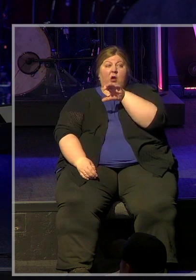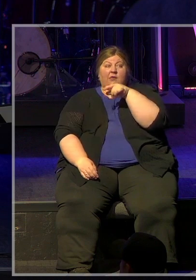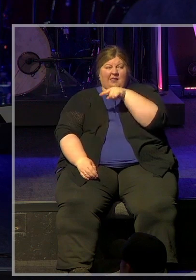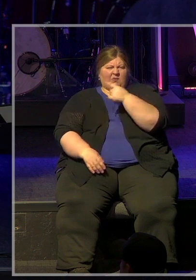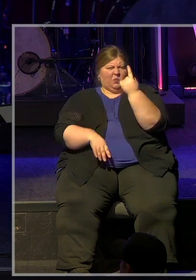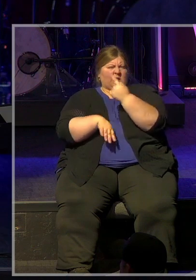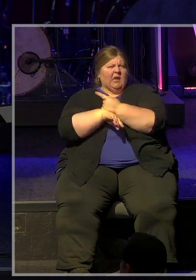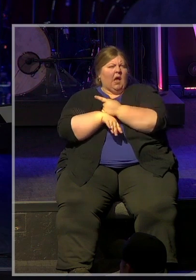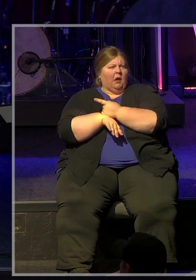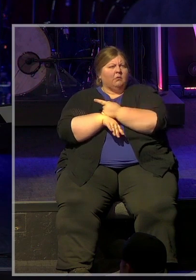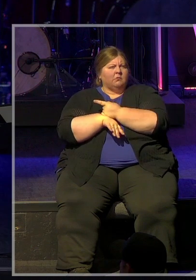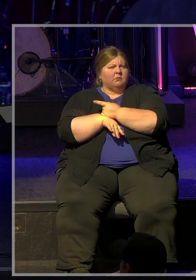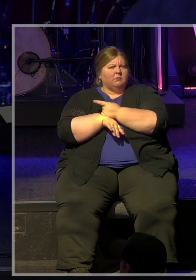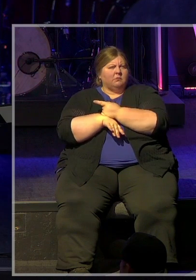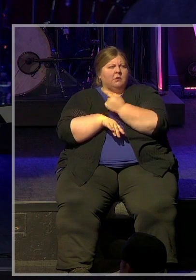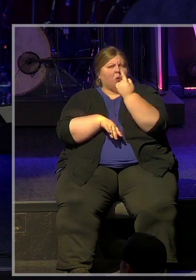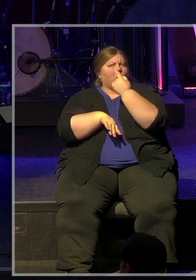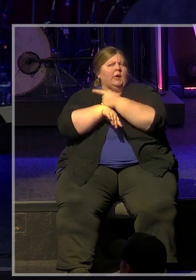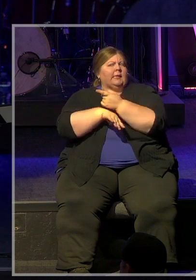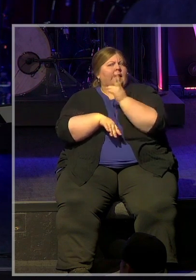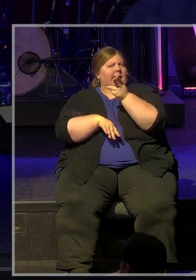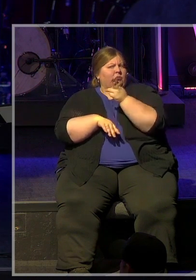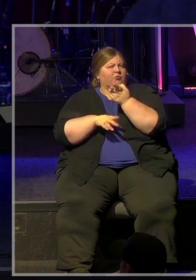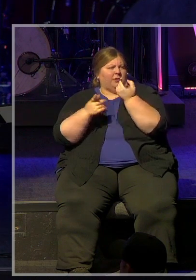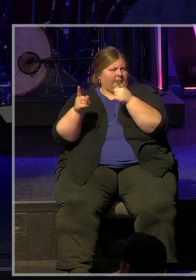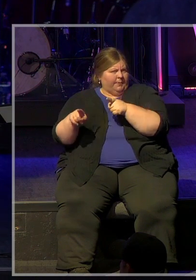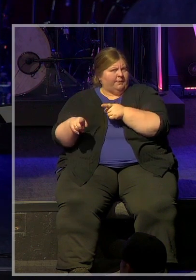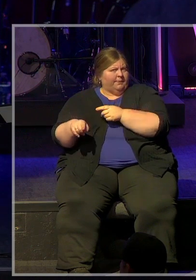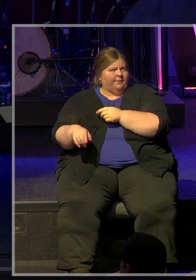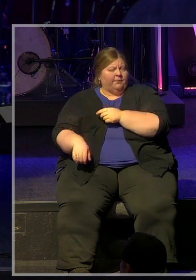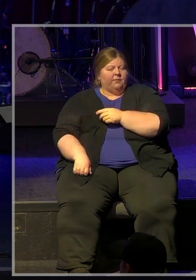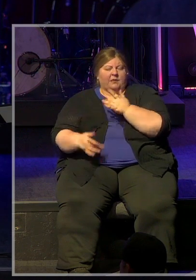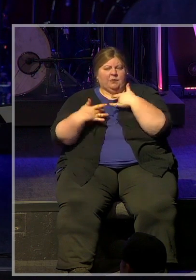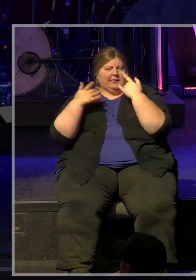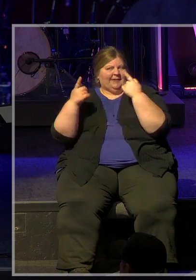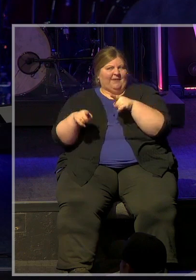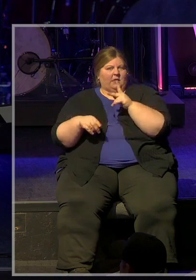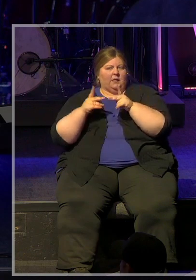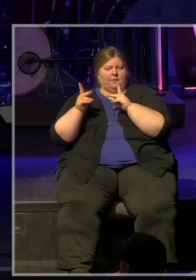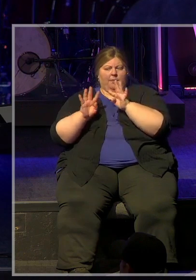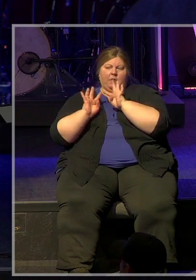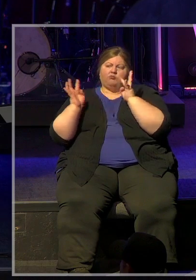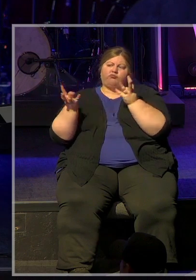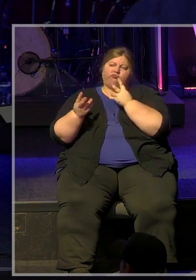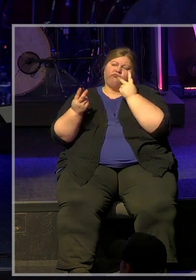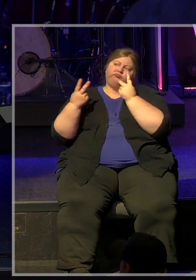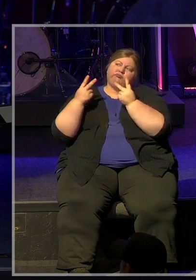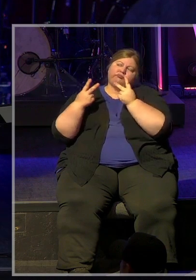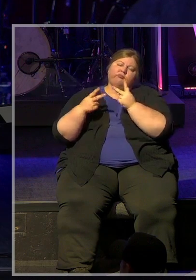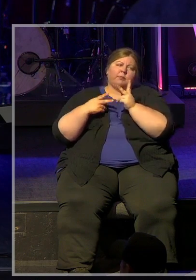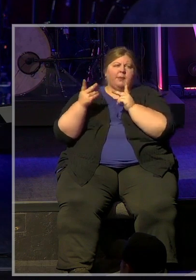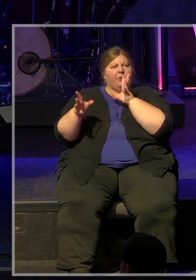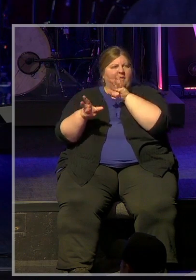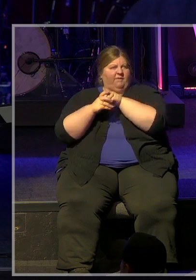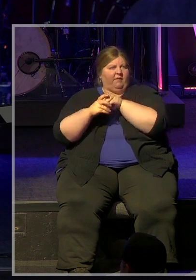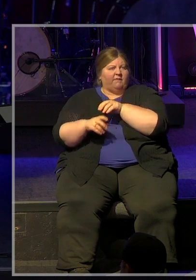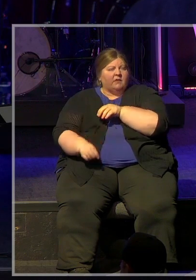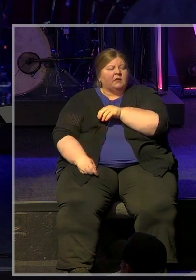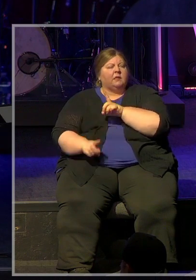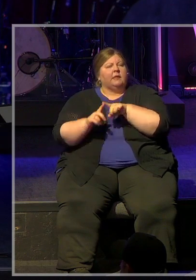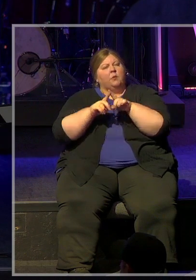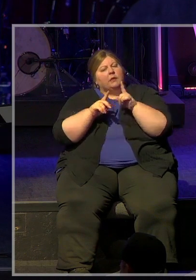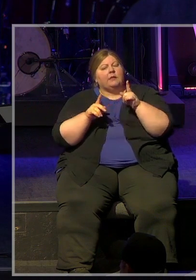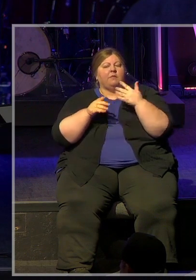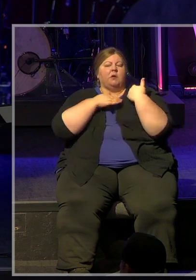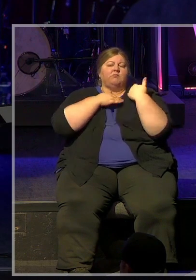day. It's a day in history that took place. It was an event. People were there. People participated. There were different